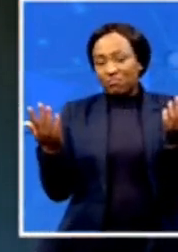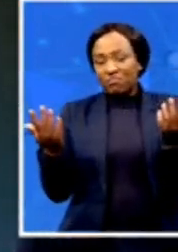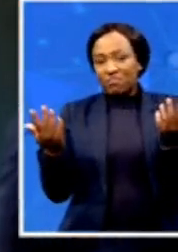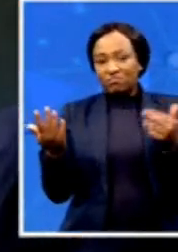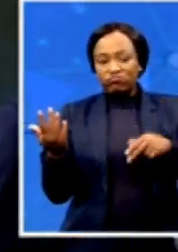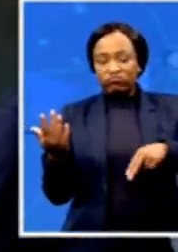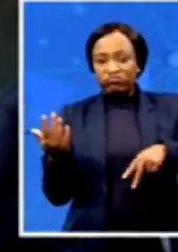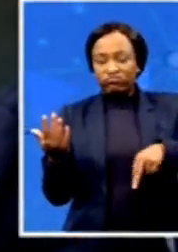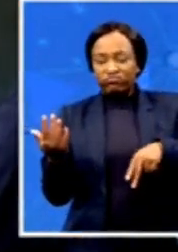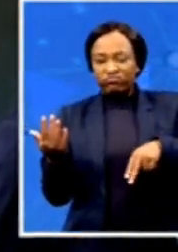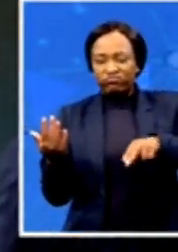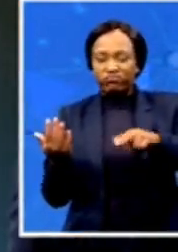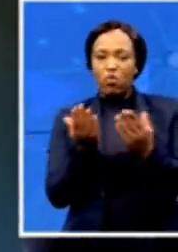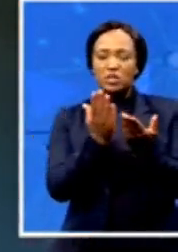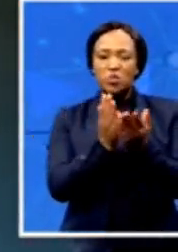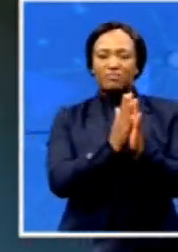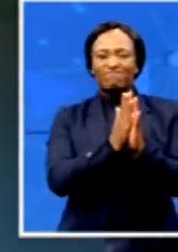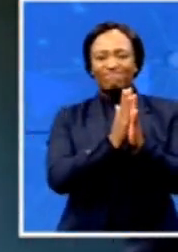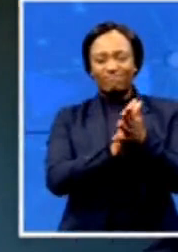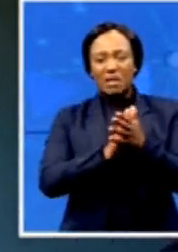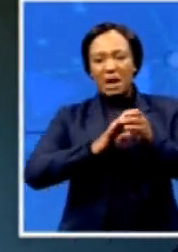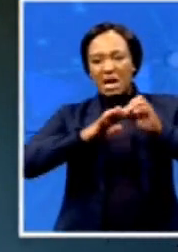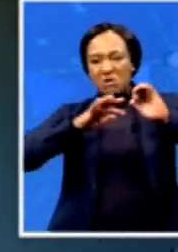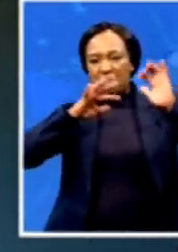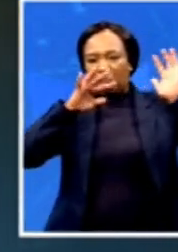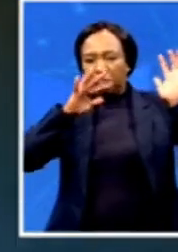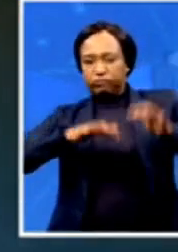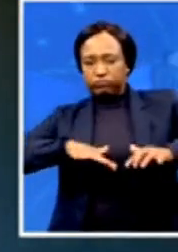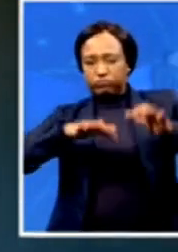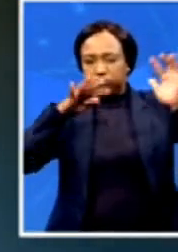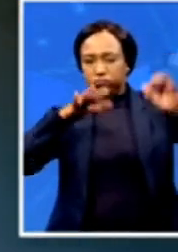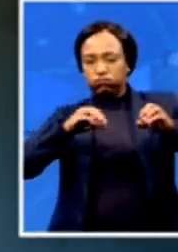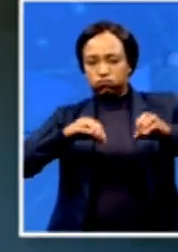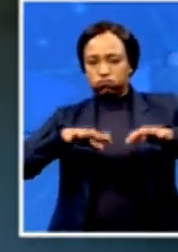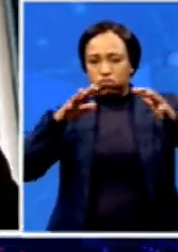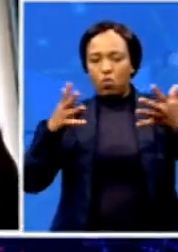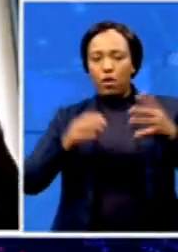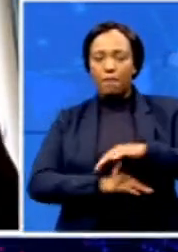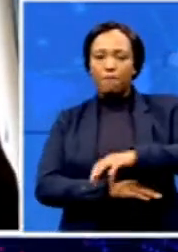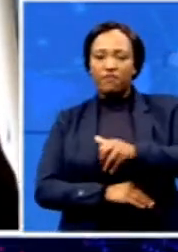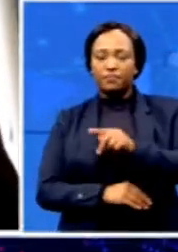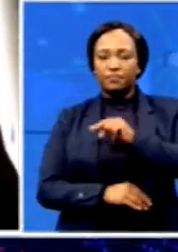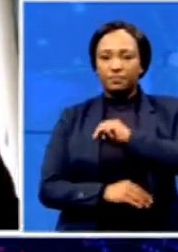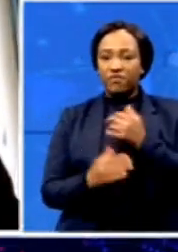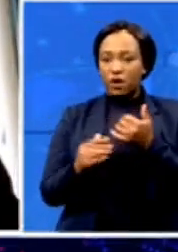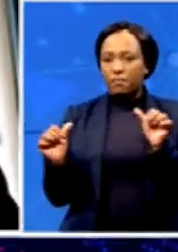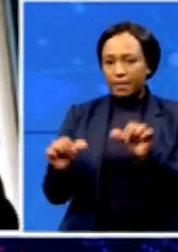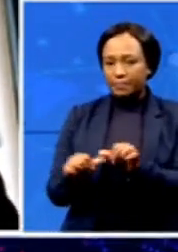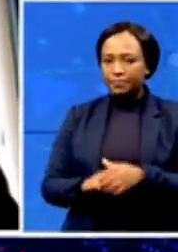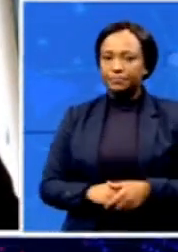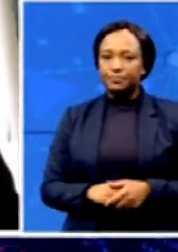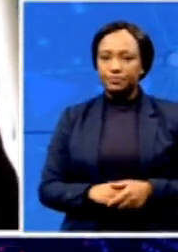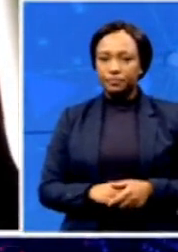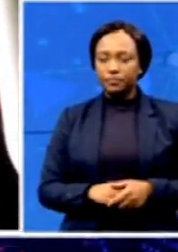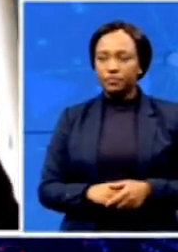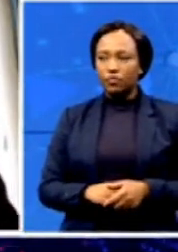the floods in the province of KwaZulu-Natal. With that said, respect to you for now. Vusi, while I still have you, I